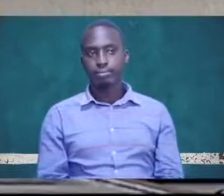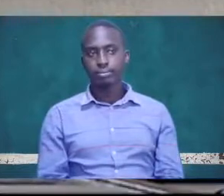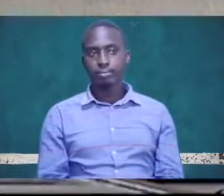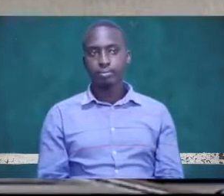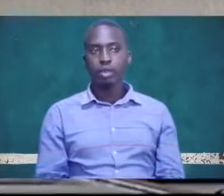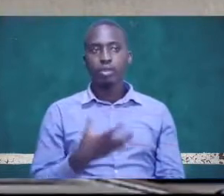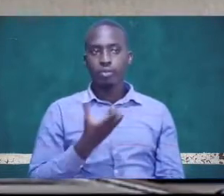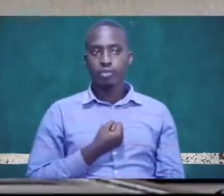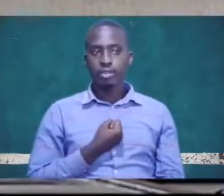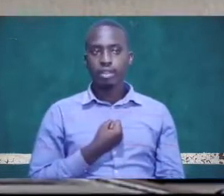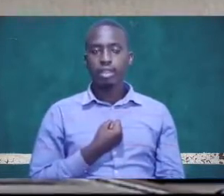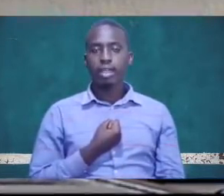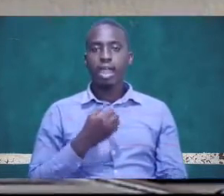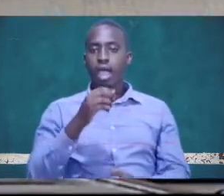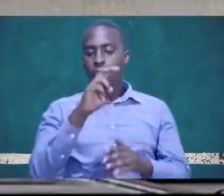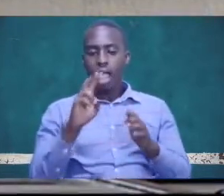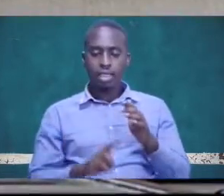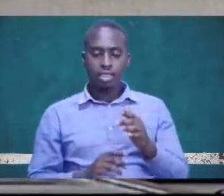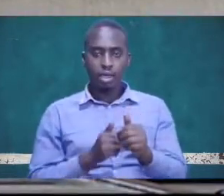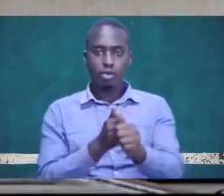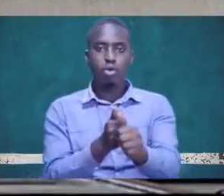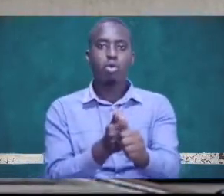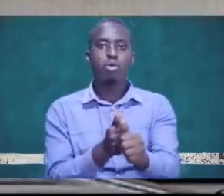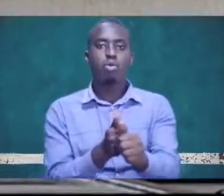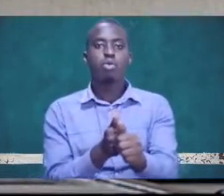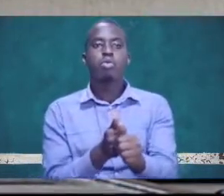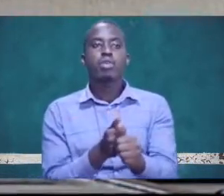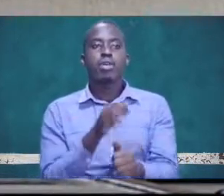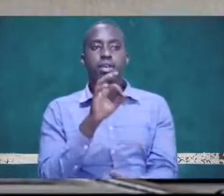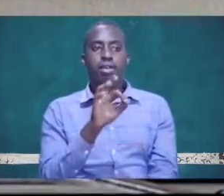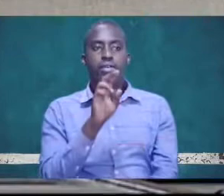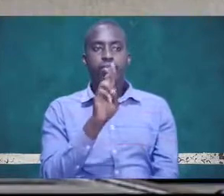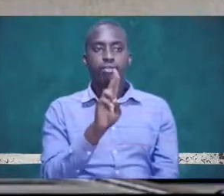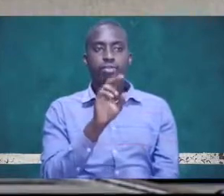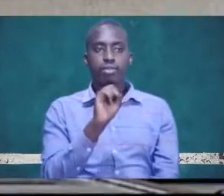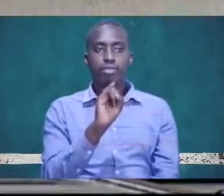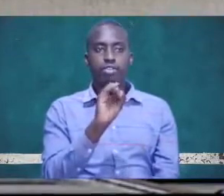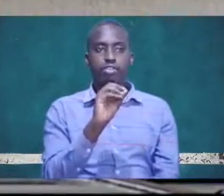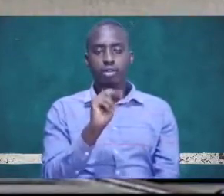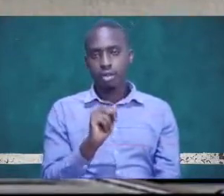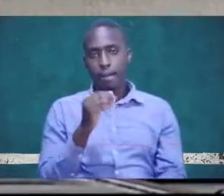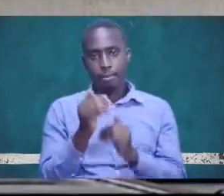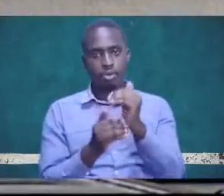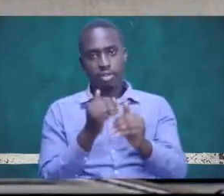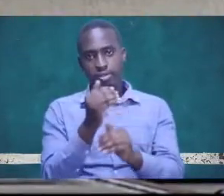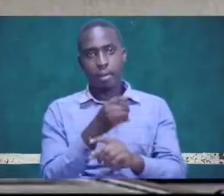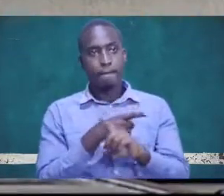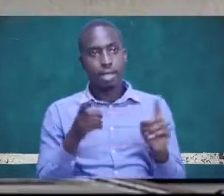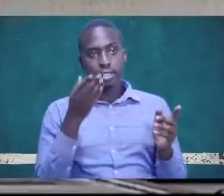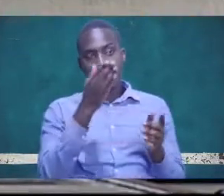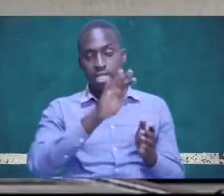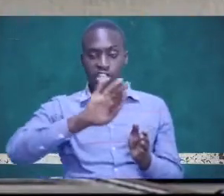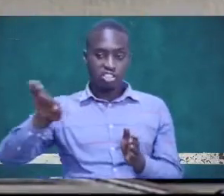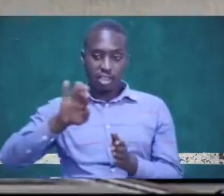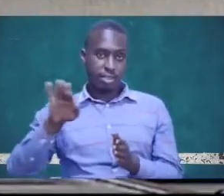have them undergo the fusion processes. But the ones of this